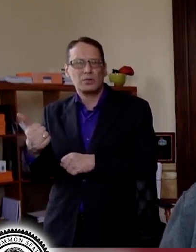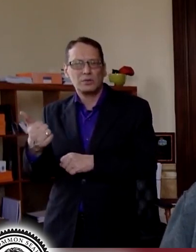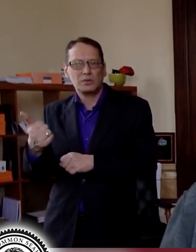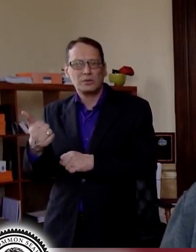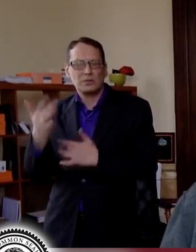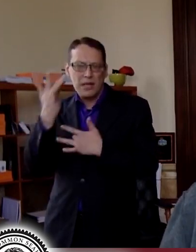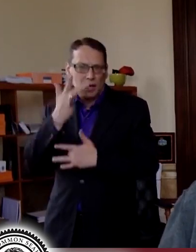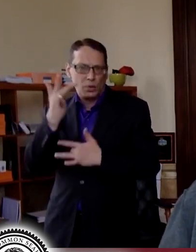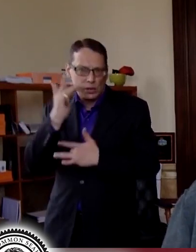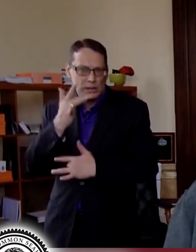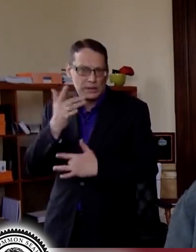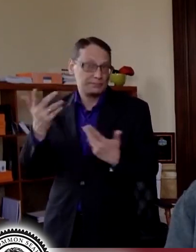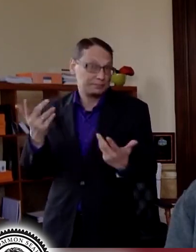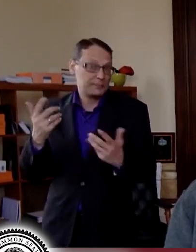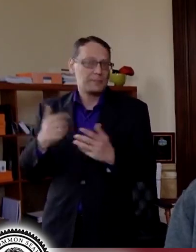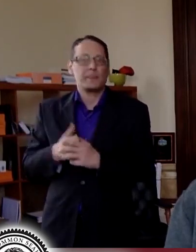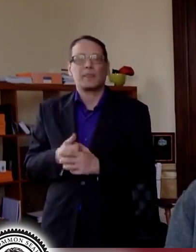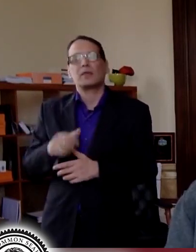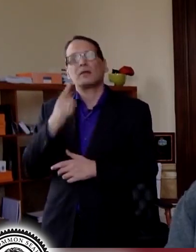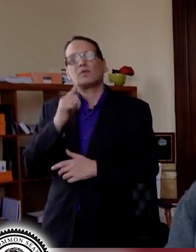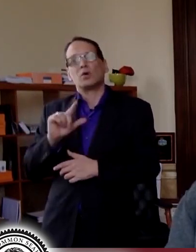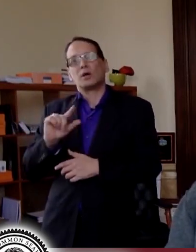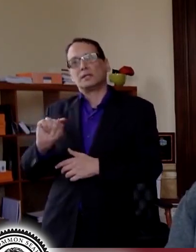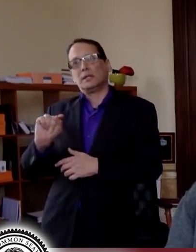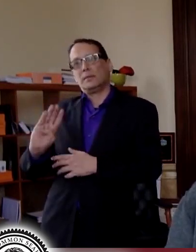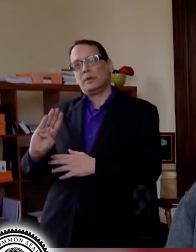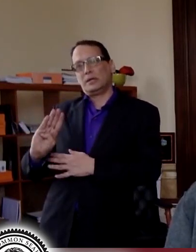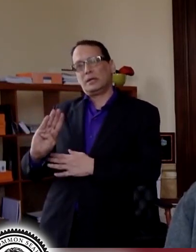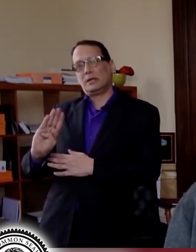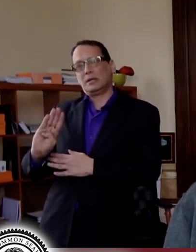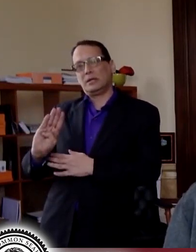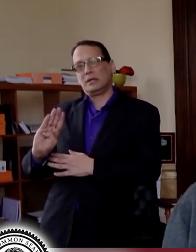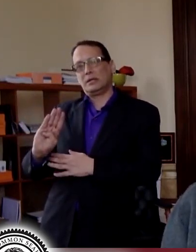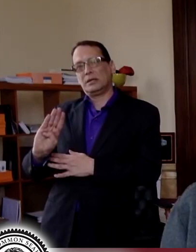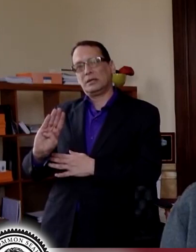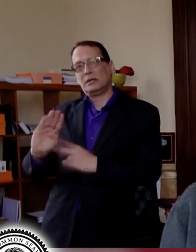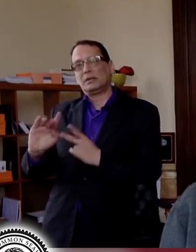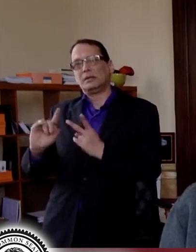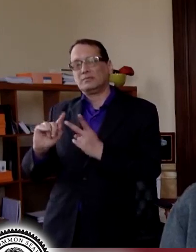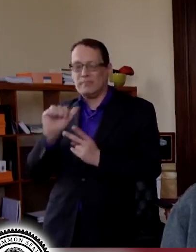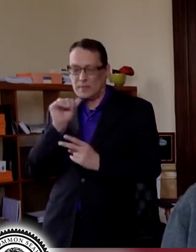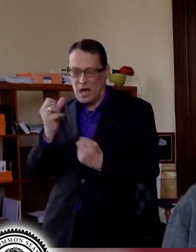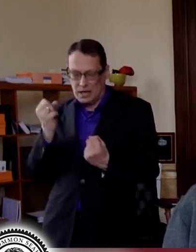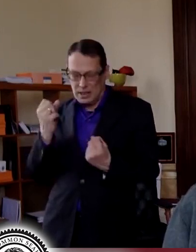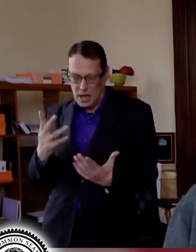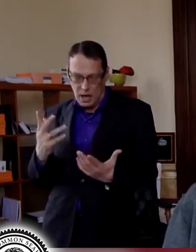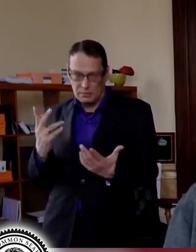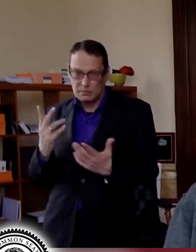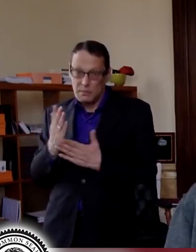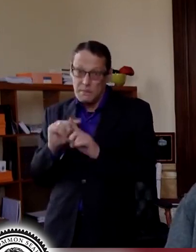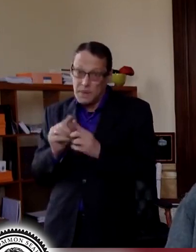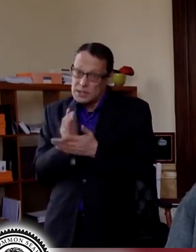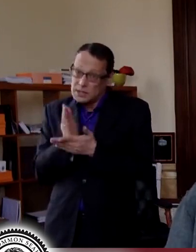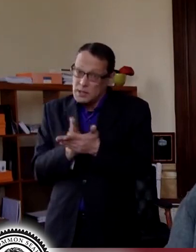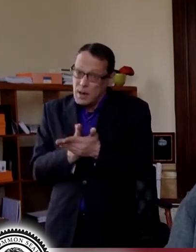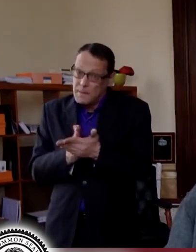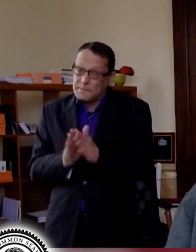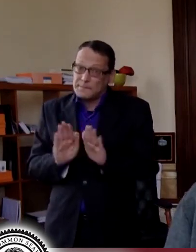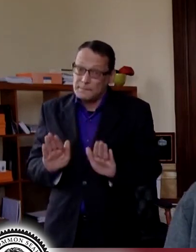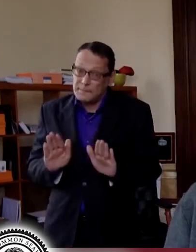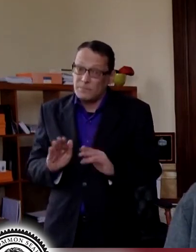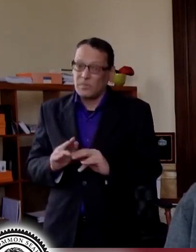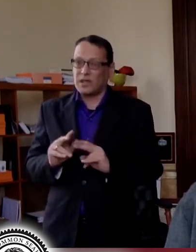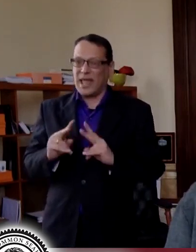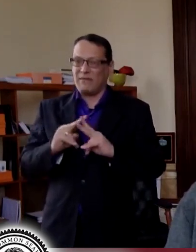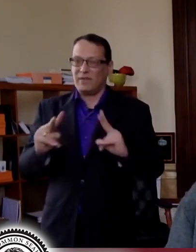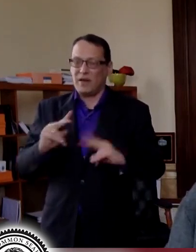illnesses, I'll say, for TB, tuberculosis, which we don't get a lot of cases of, but we do get some. It has to be